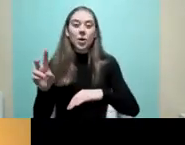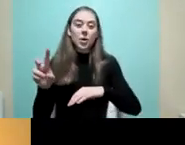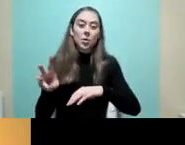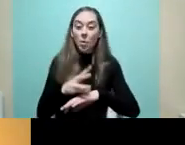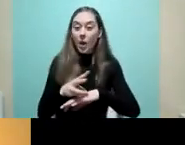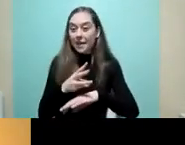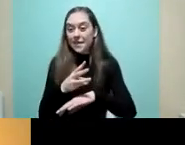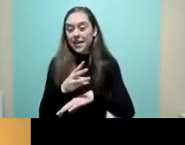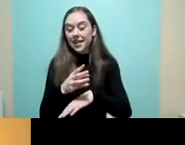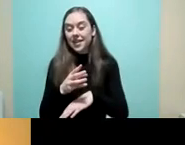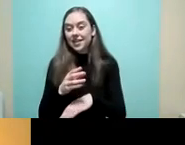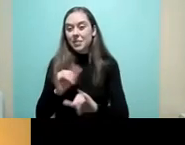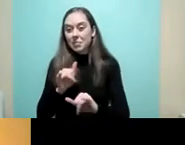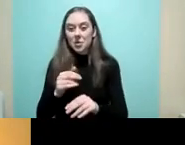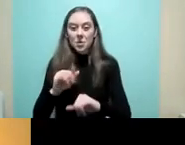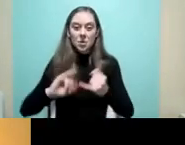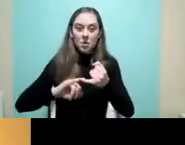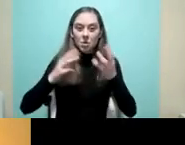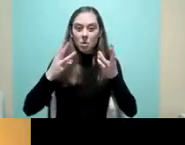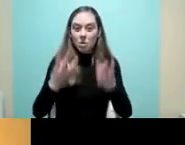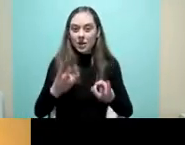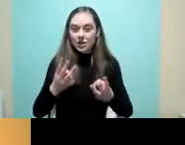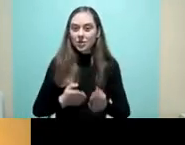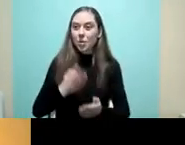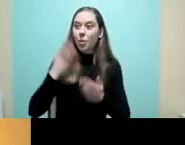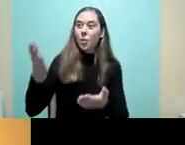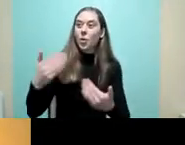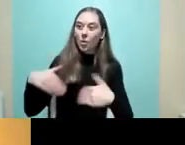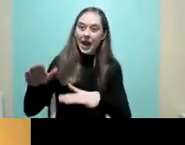know, who wants to go away, and then